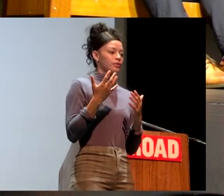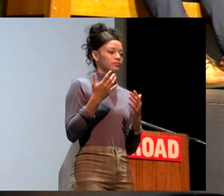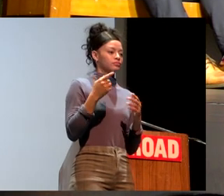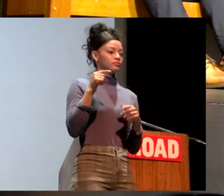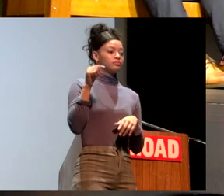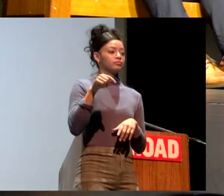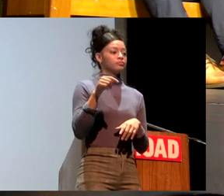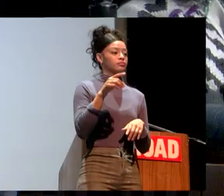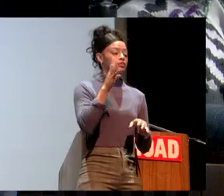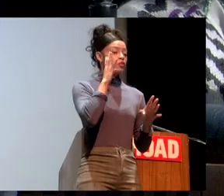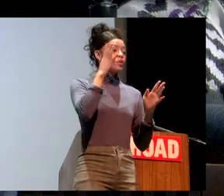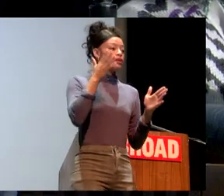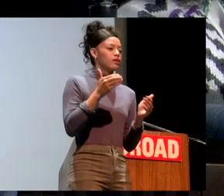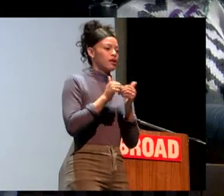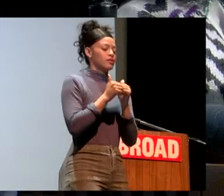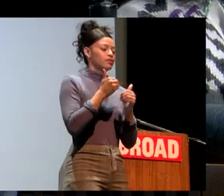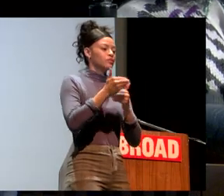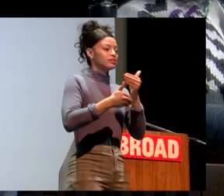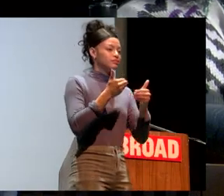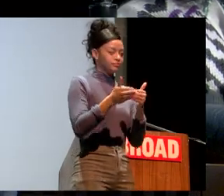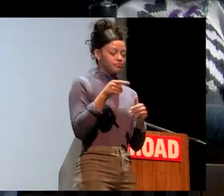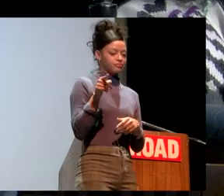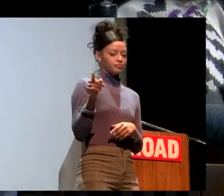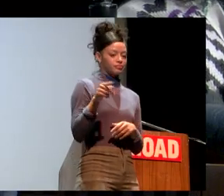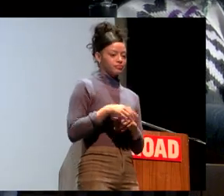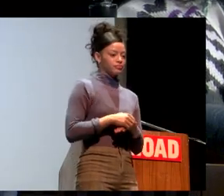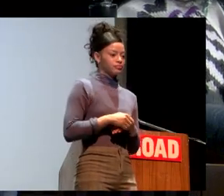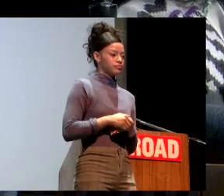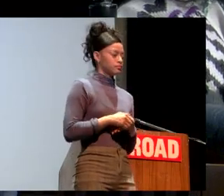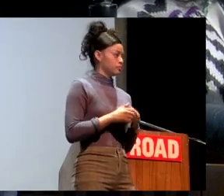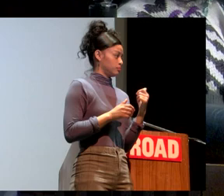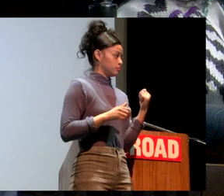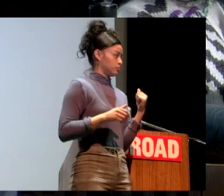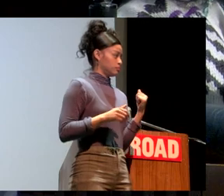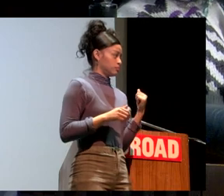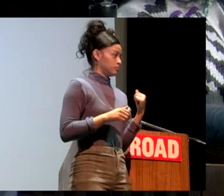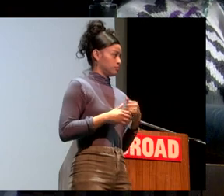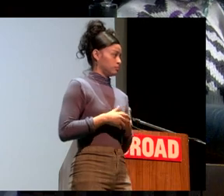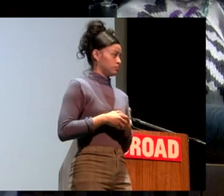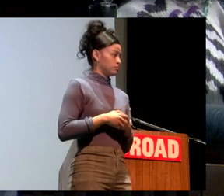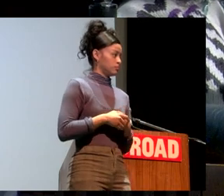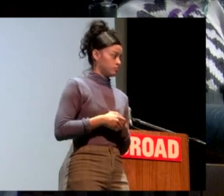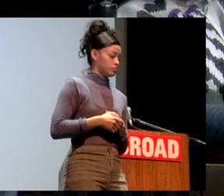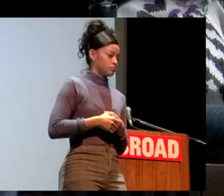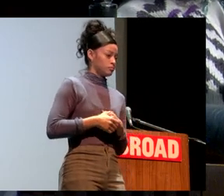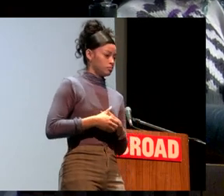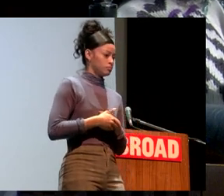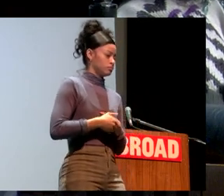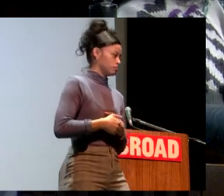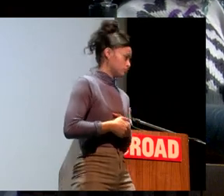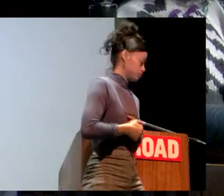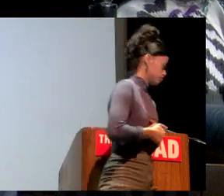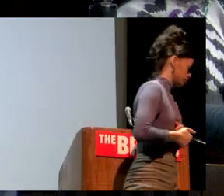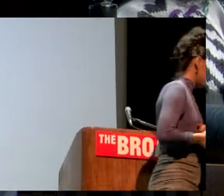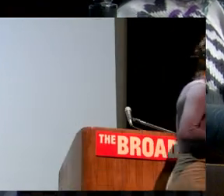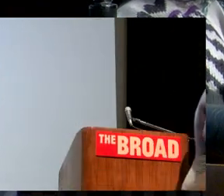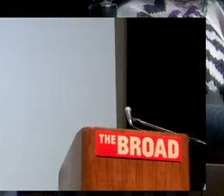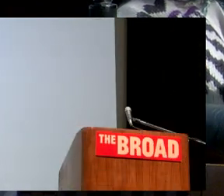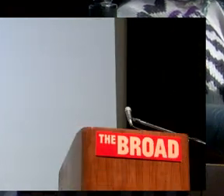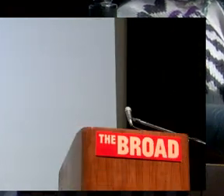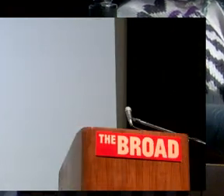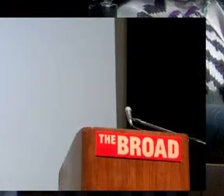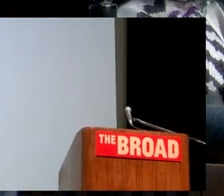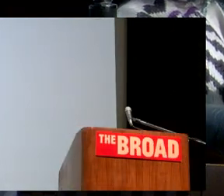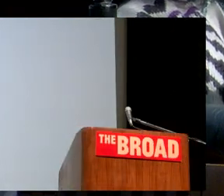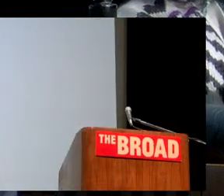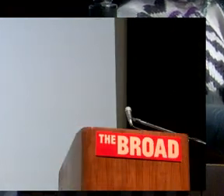know, I send it to the drawing and send back to the 3D data. And sometime I am not